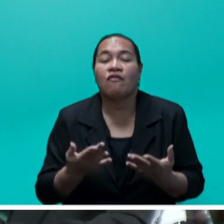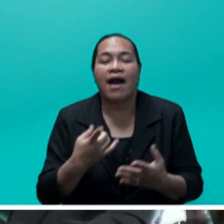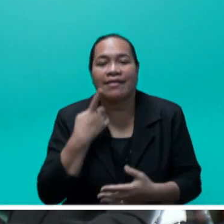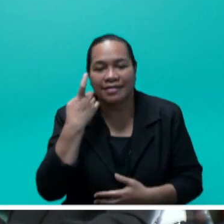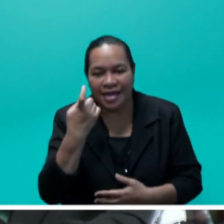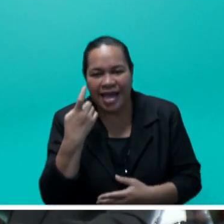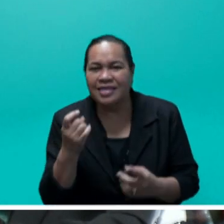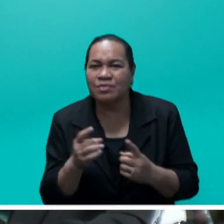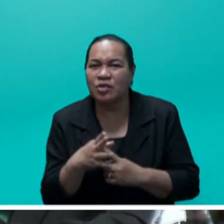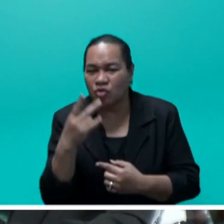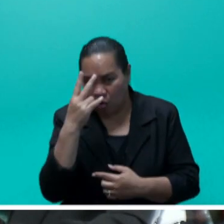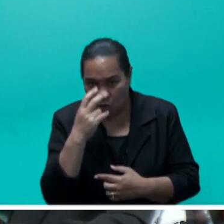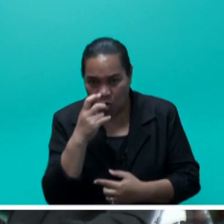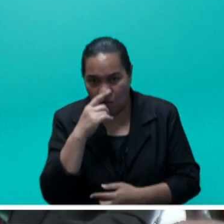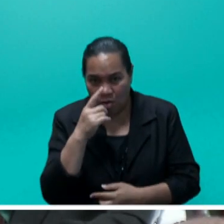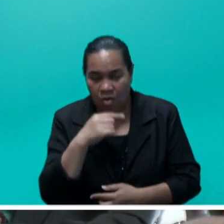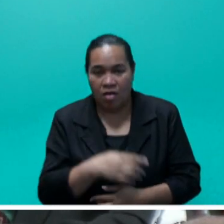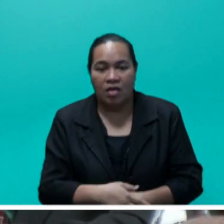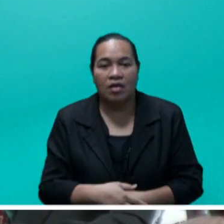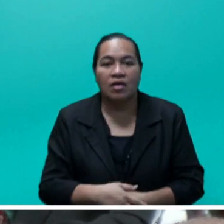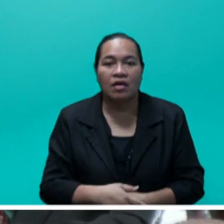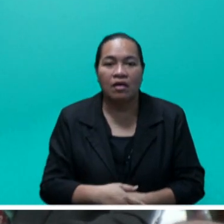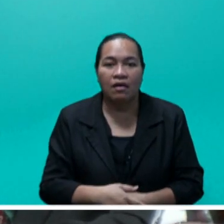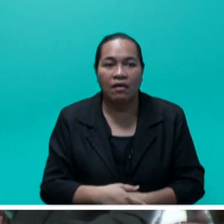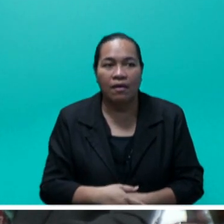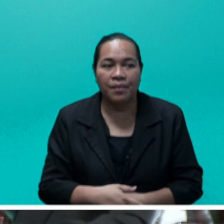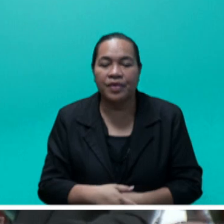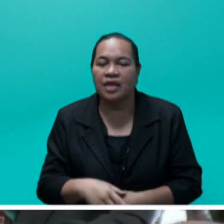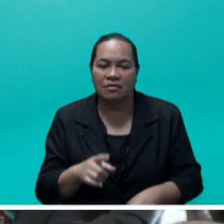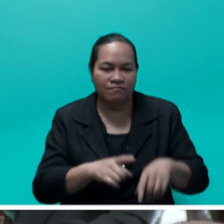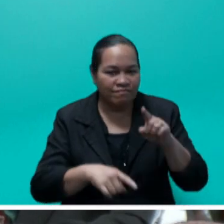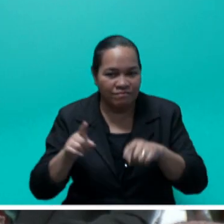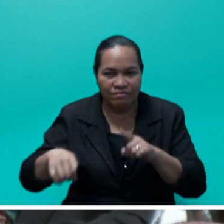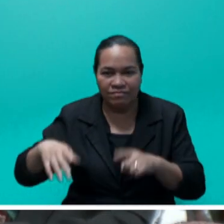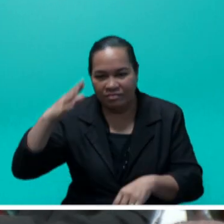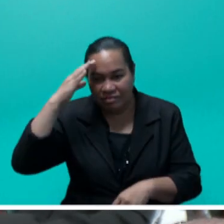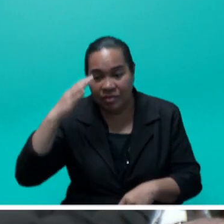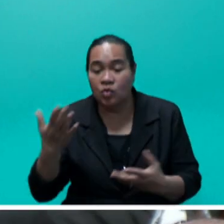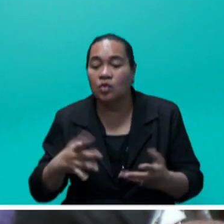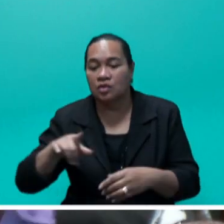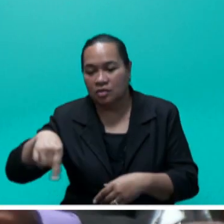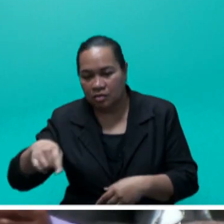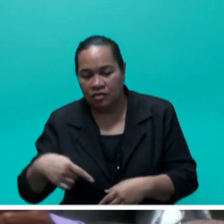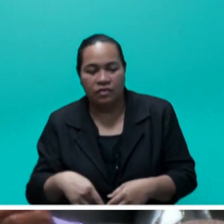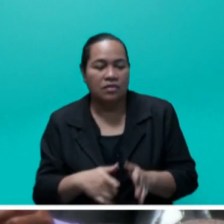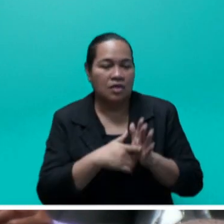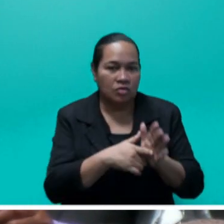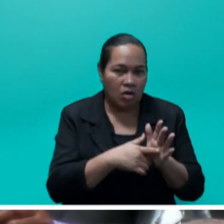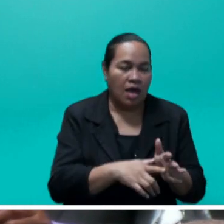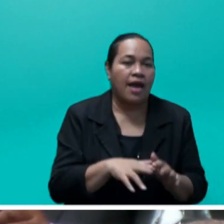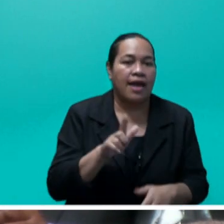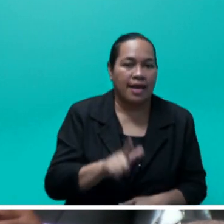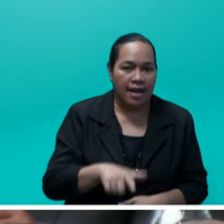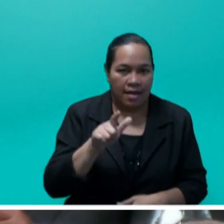residents at our three golden age homes across the country located in Suva, Lotoka, and Lambasa.